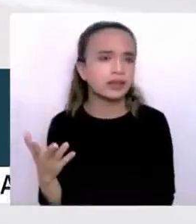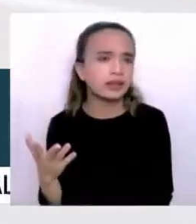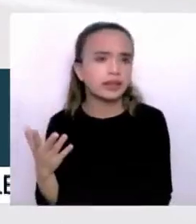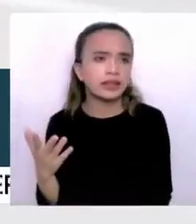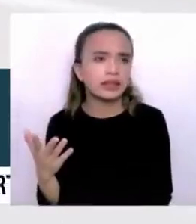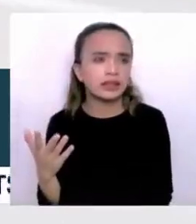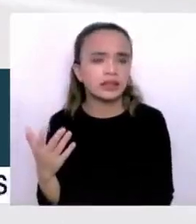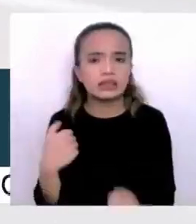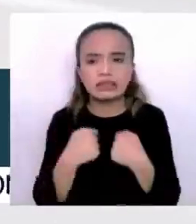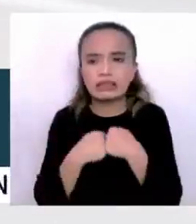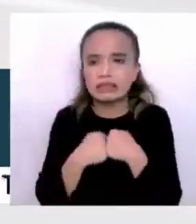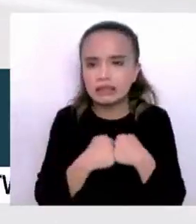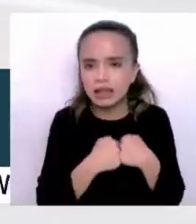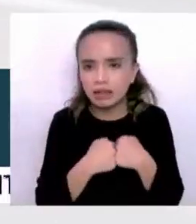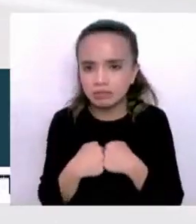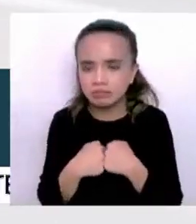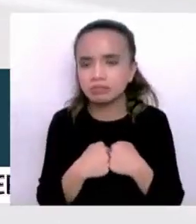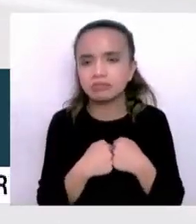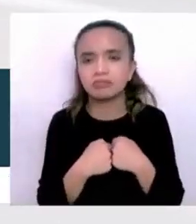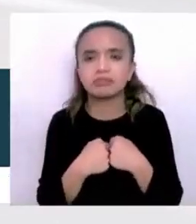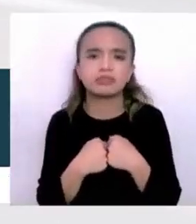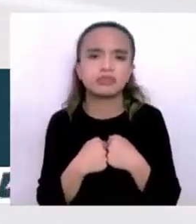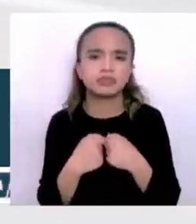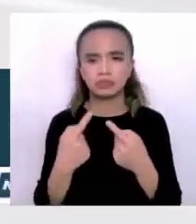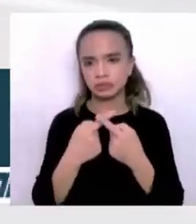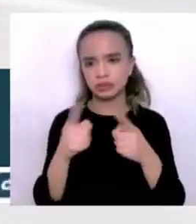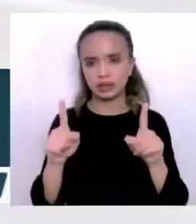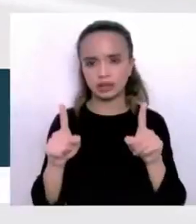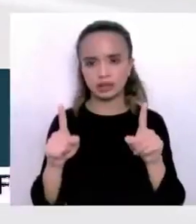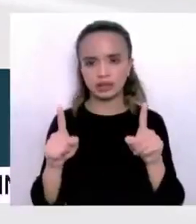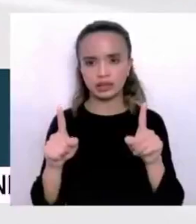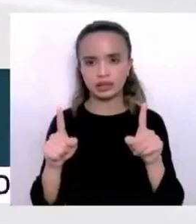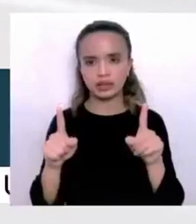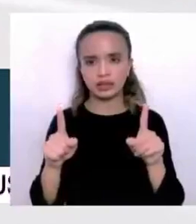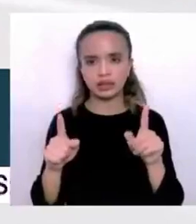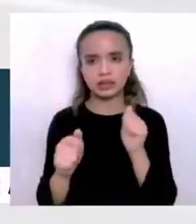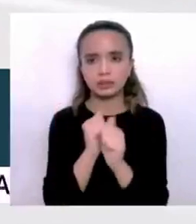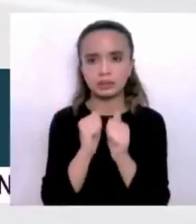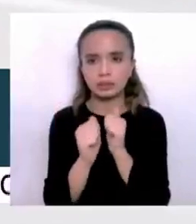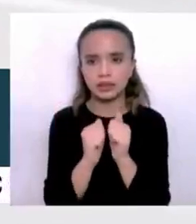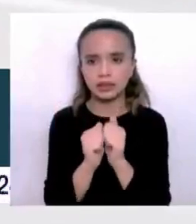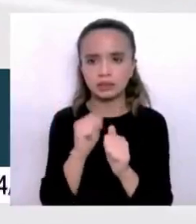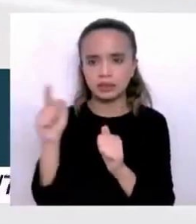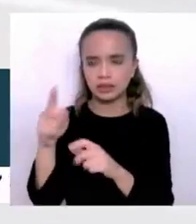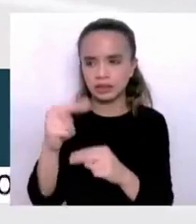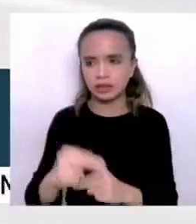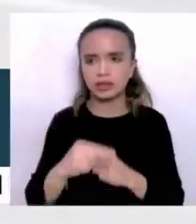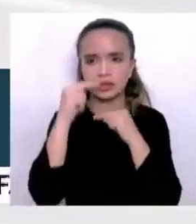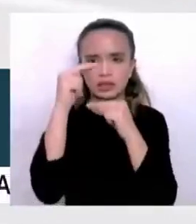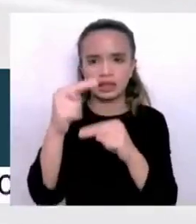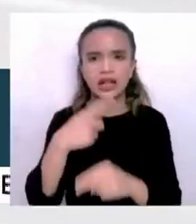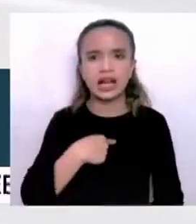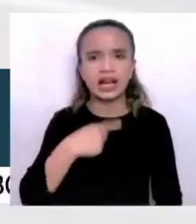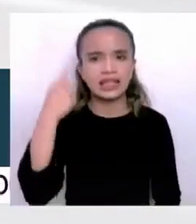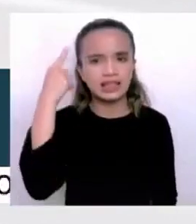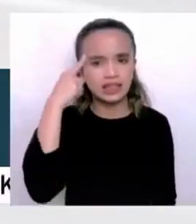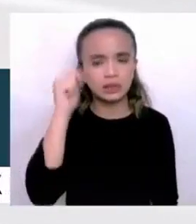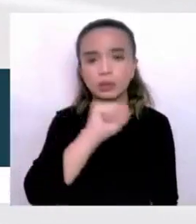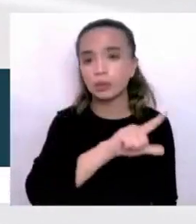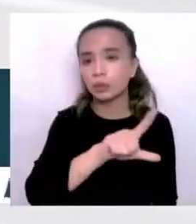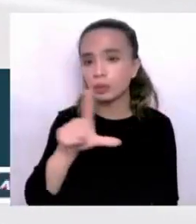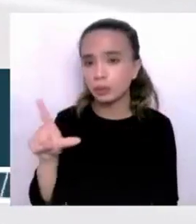struggled, but he won election cases, no? Meaning he is a candidate. I think every